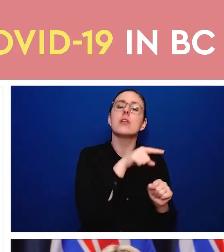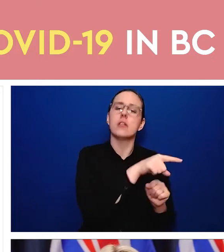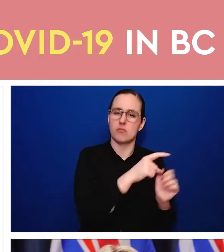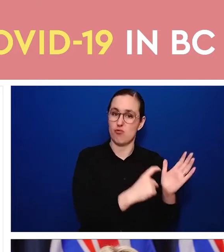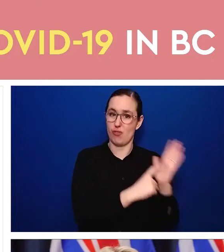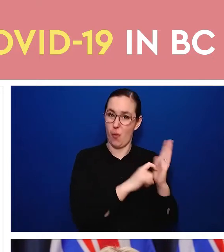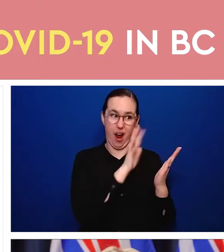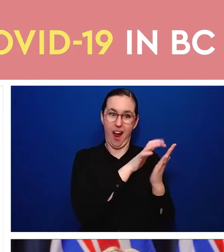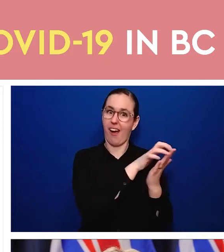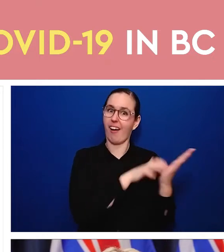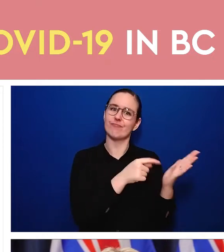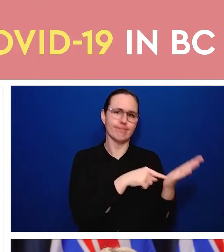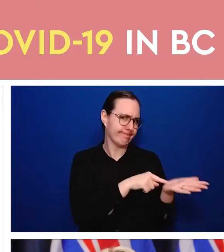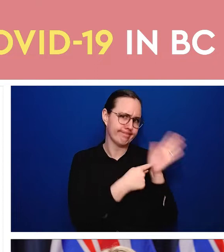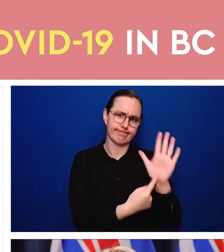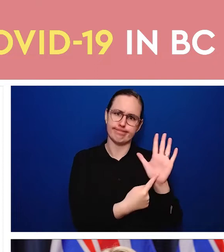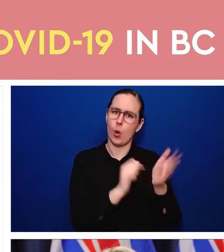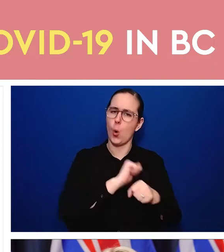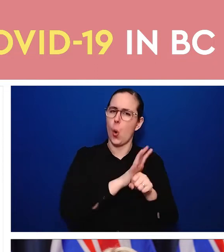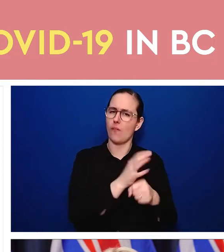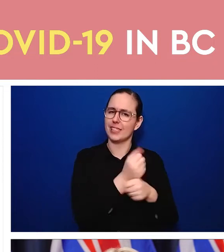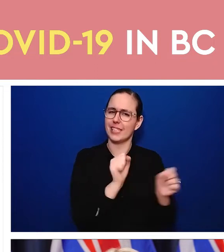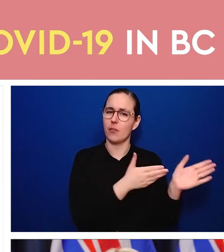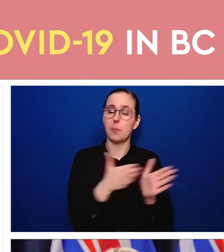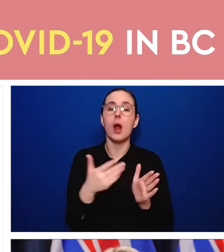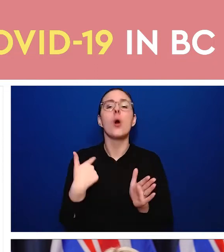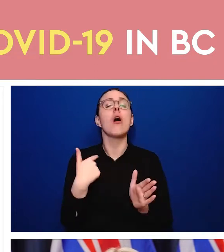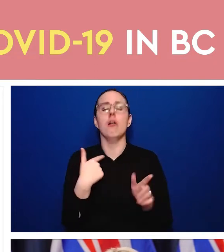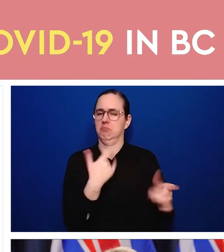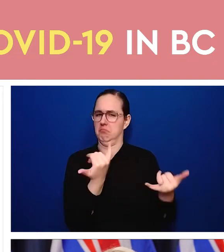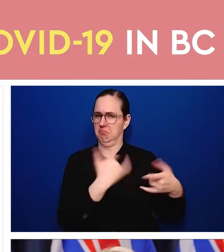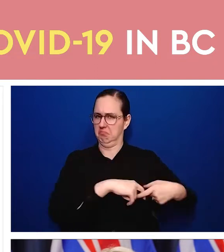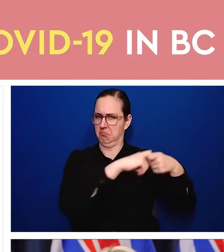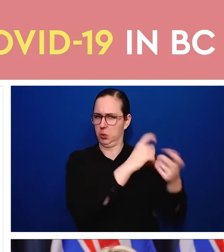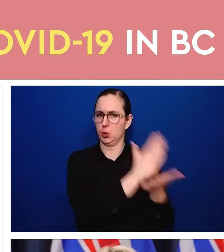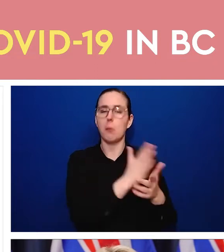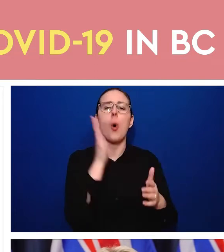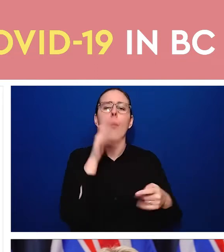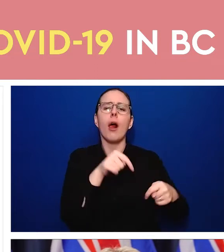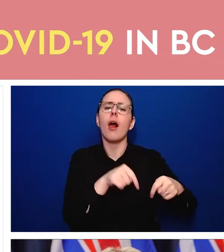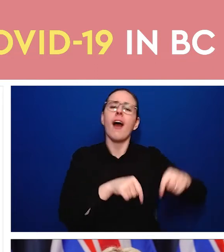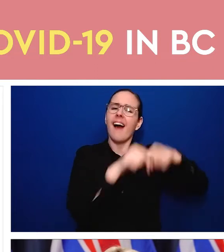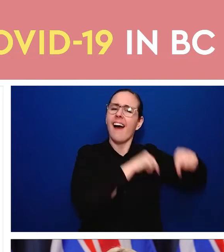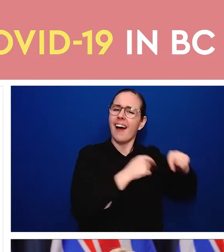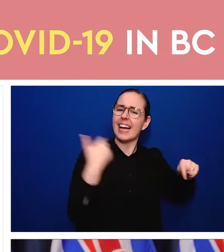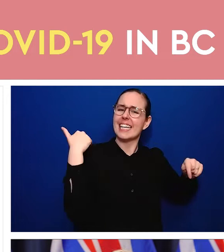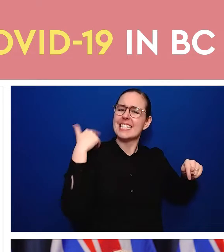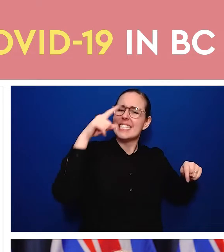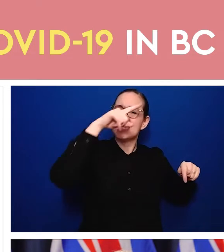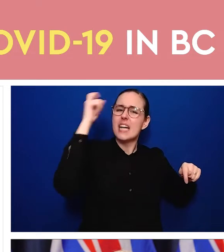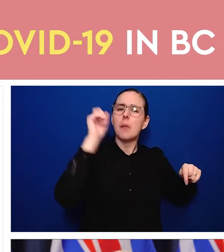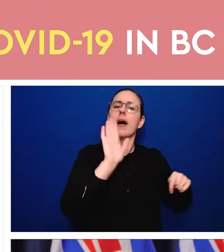we had in place last summer, the communicable disease plans. So those will be specific to each industry or business.